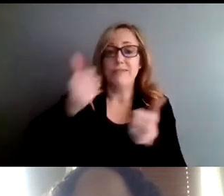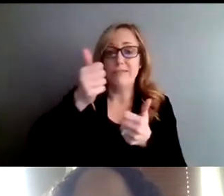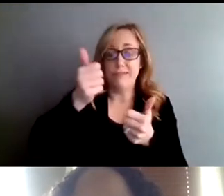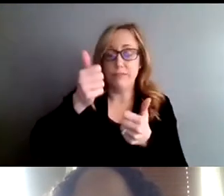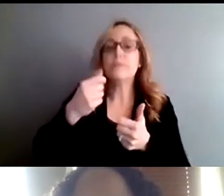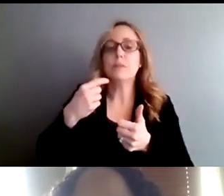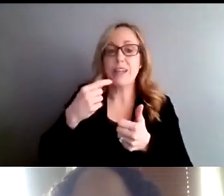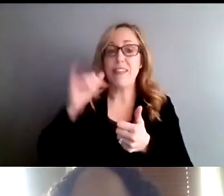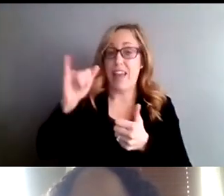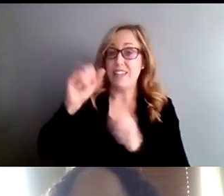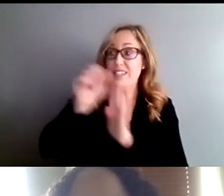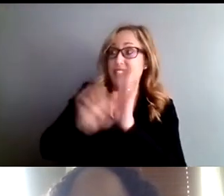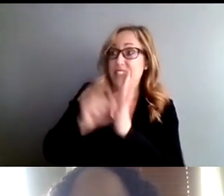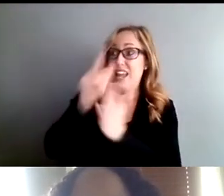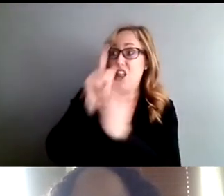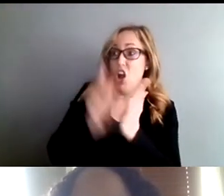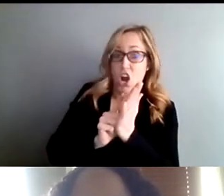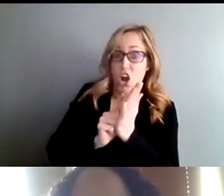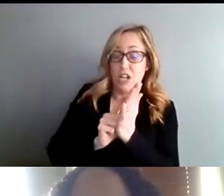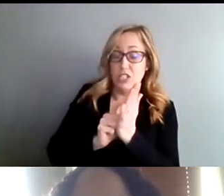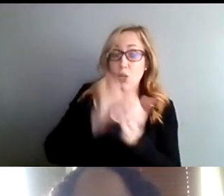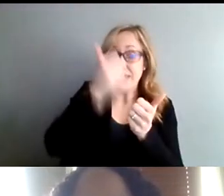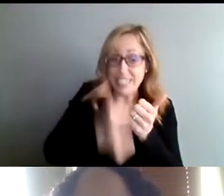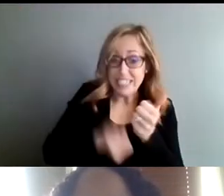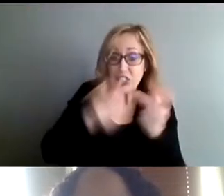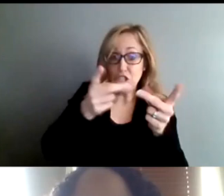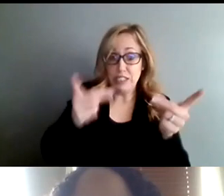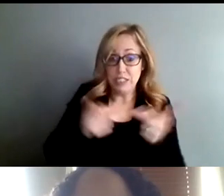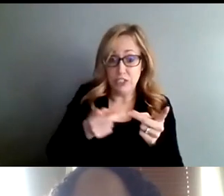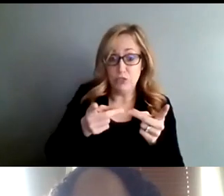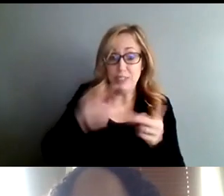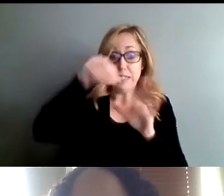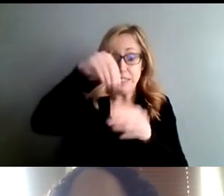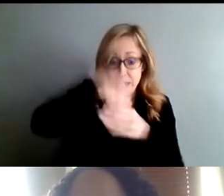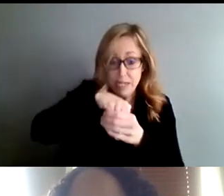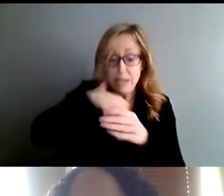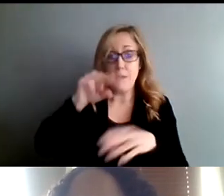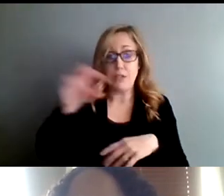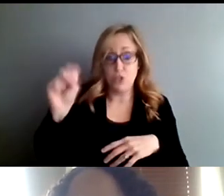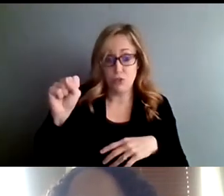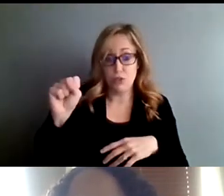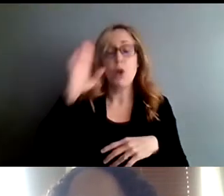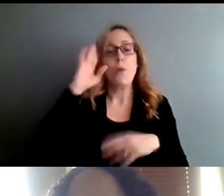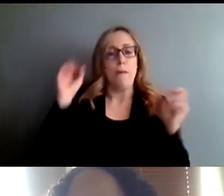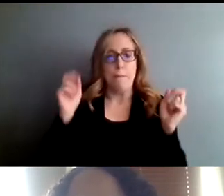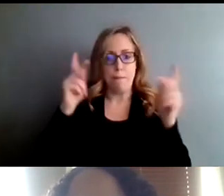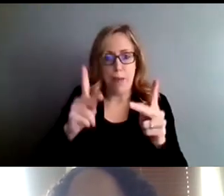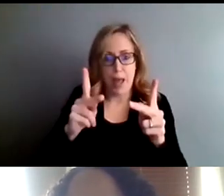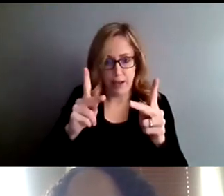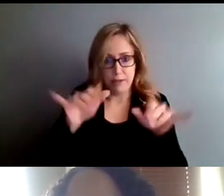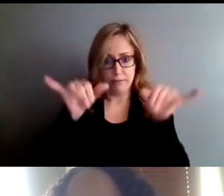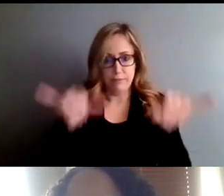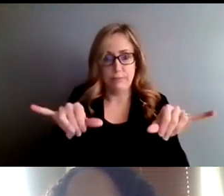state law. So every school district in the Commonwealth will be returning on this same schedule. Now,